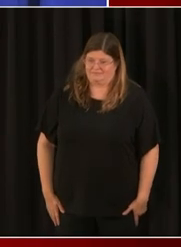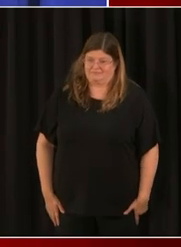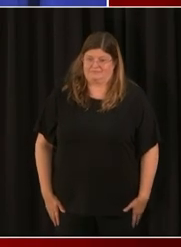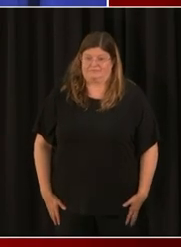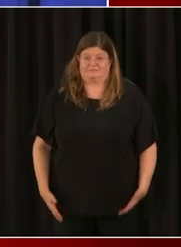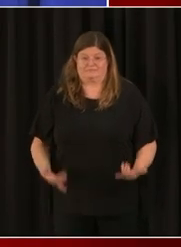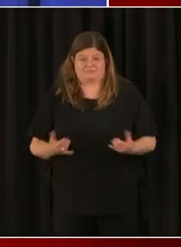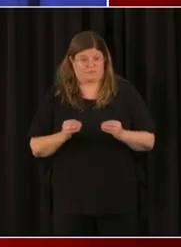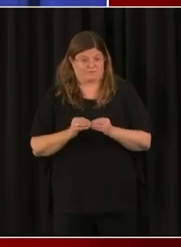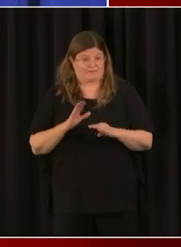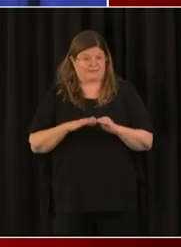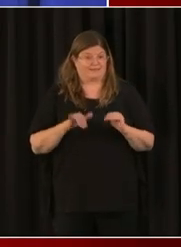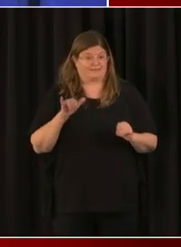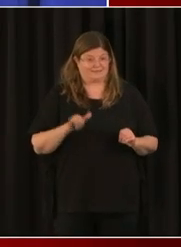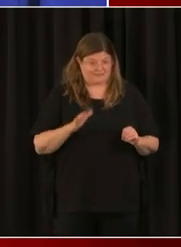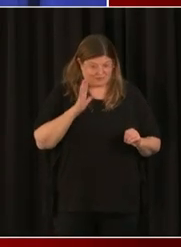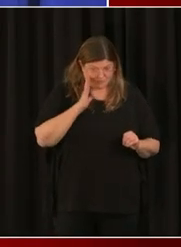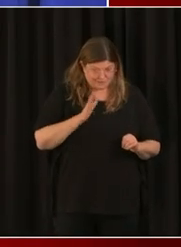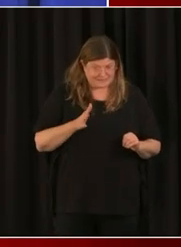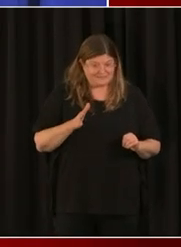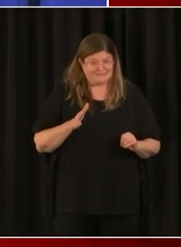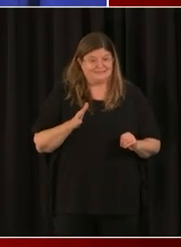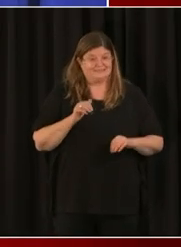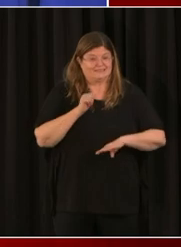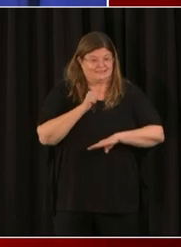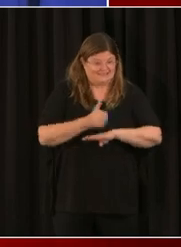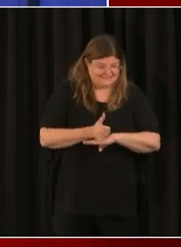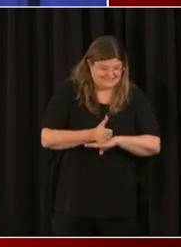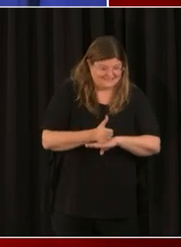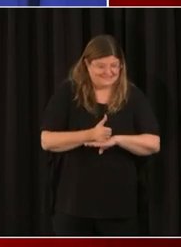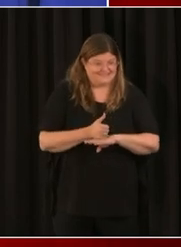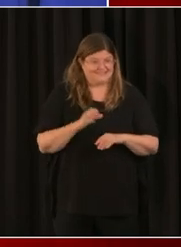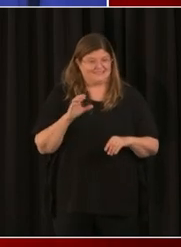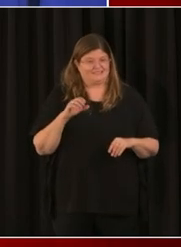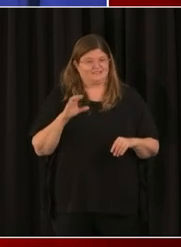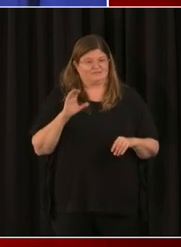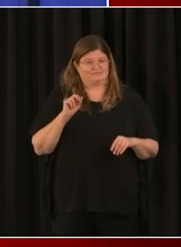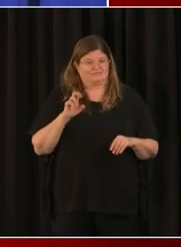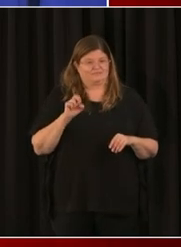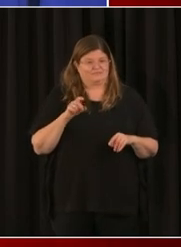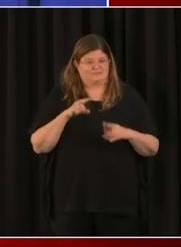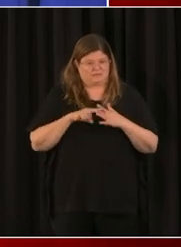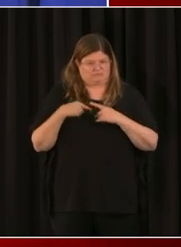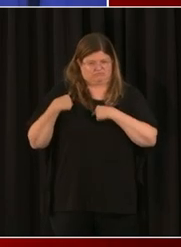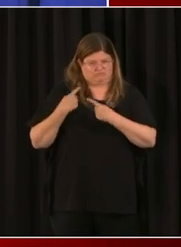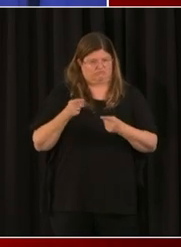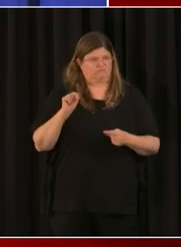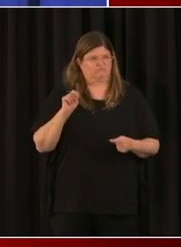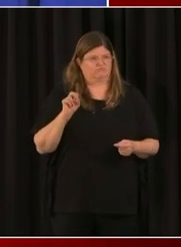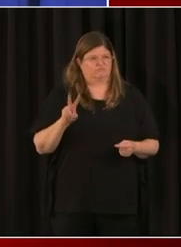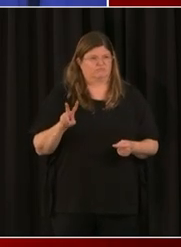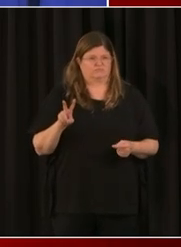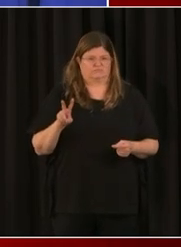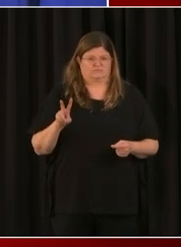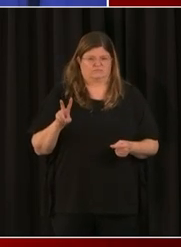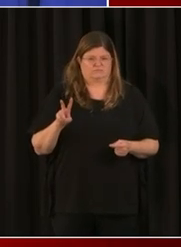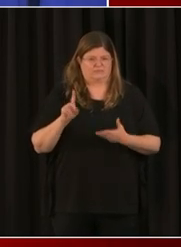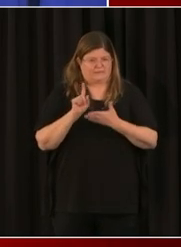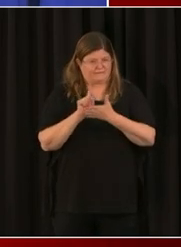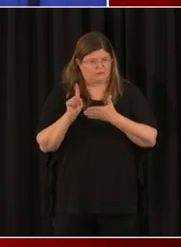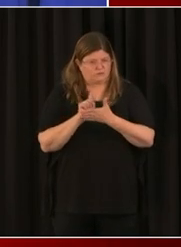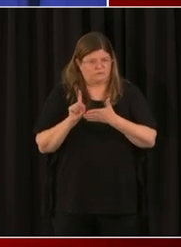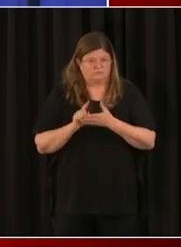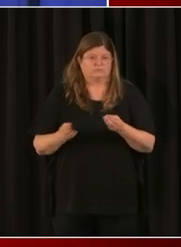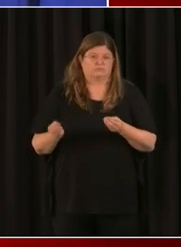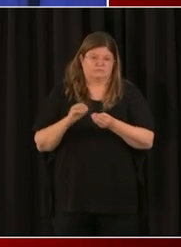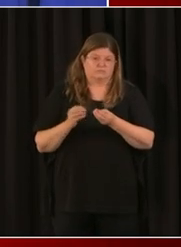And more than that, we have been implementing care classrooms since the beginning of November. And with each week, we have more